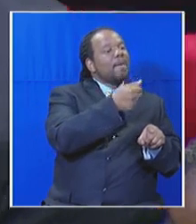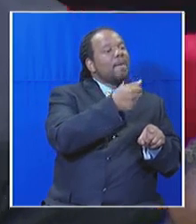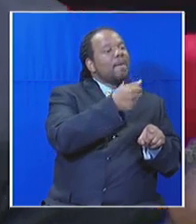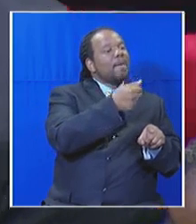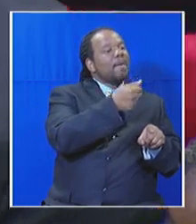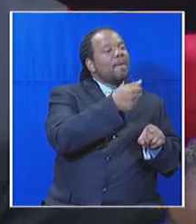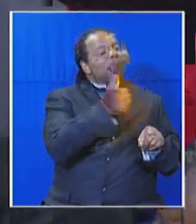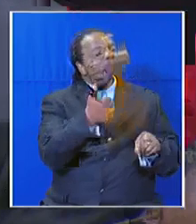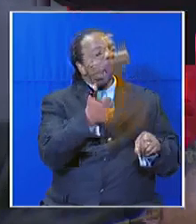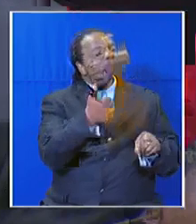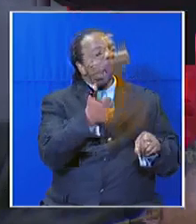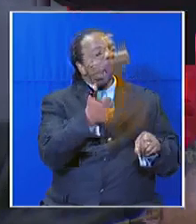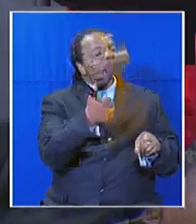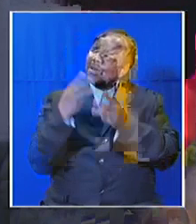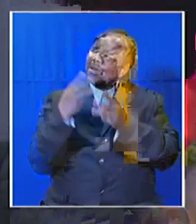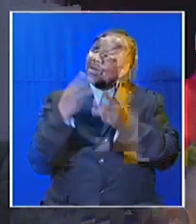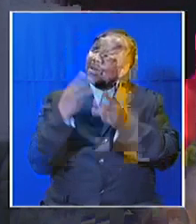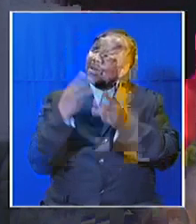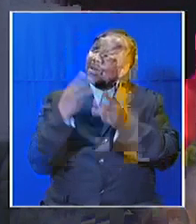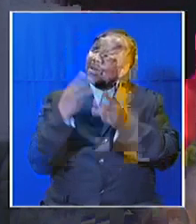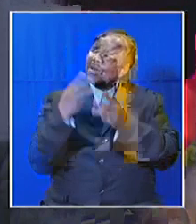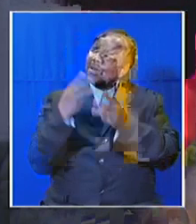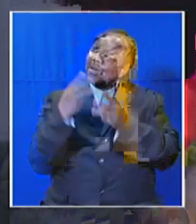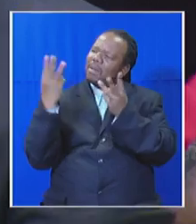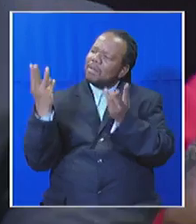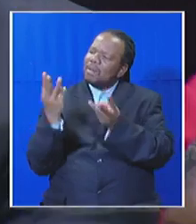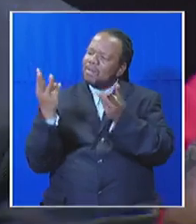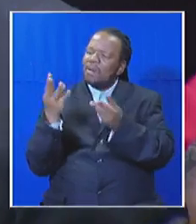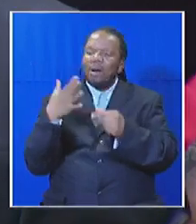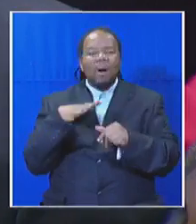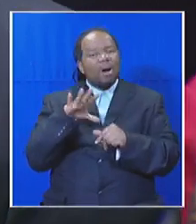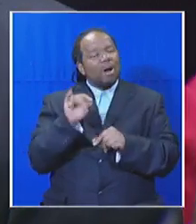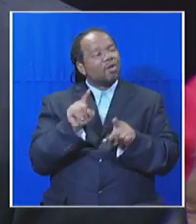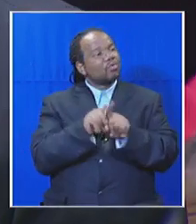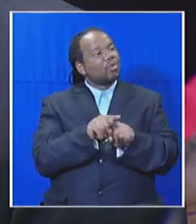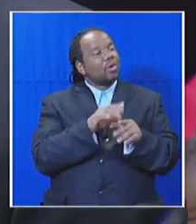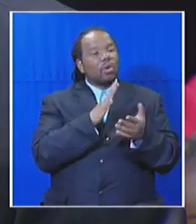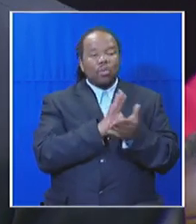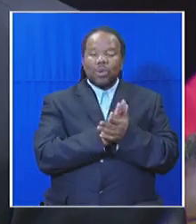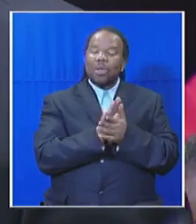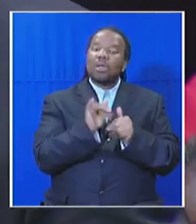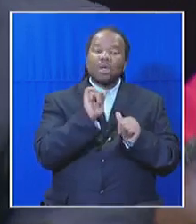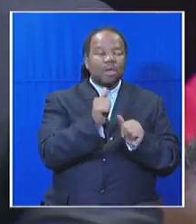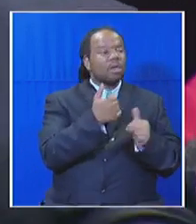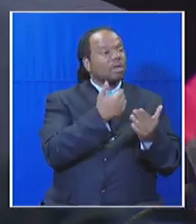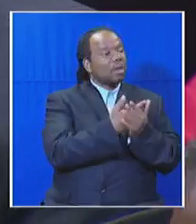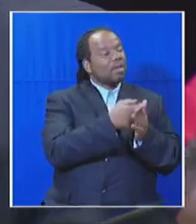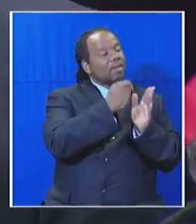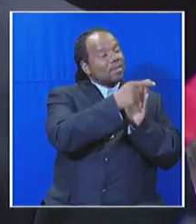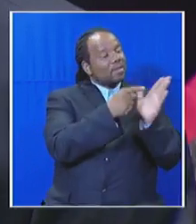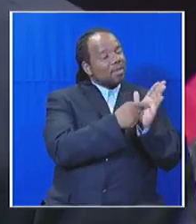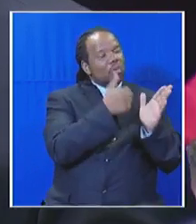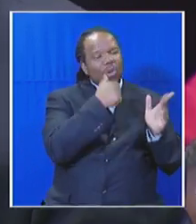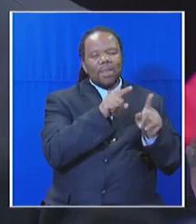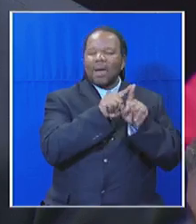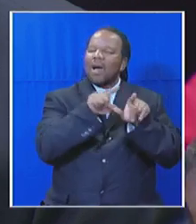money? That is the South Africans wants to know, and that is the answer we are prepared to accept. Not any other